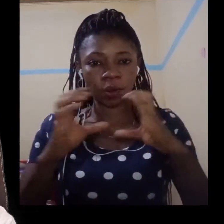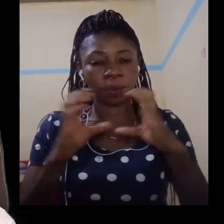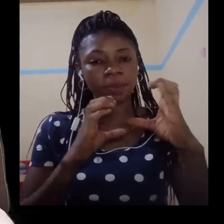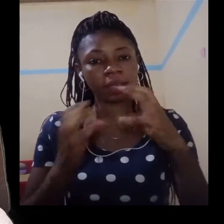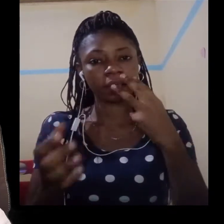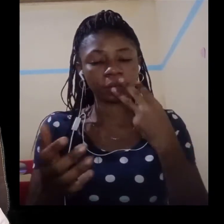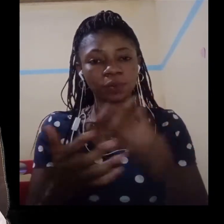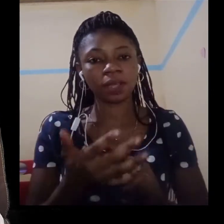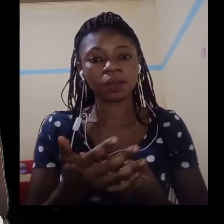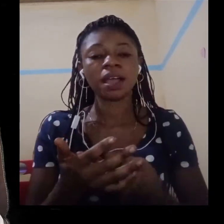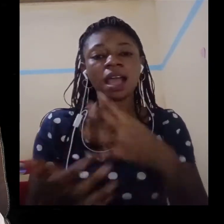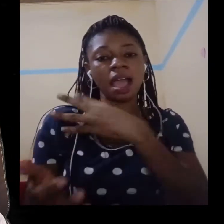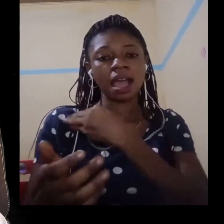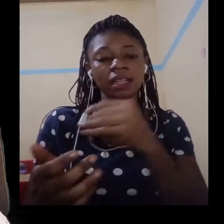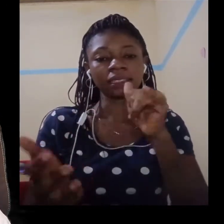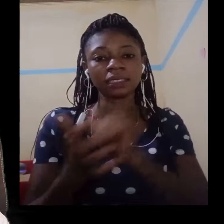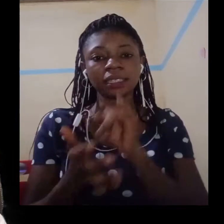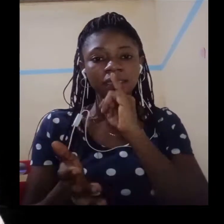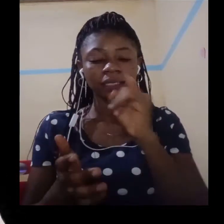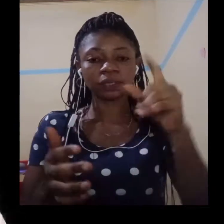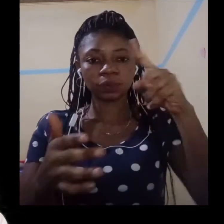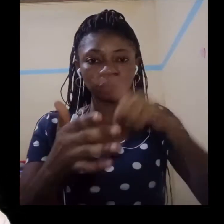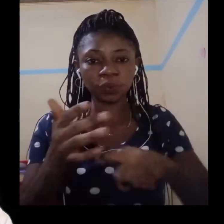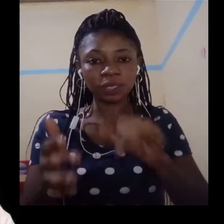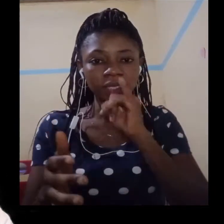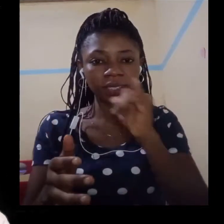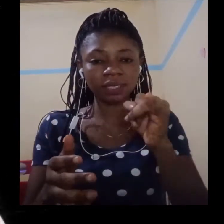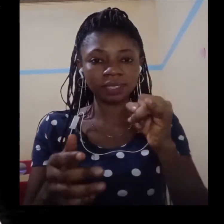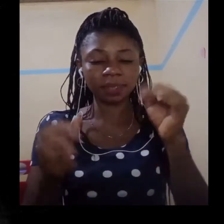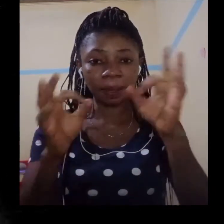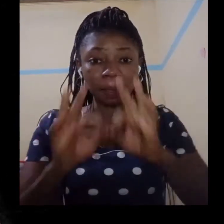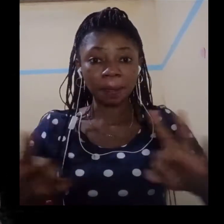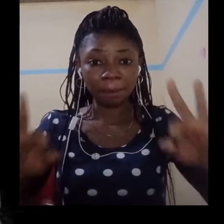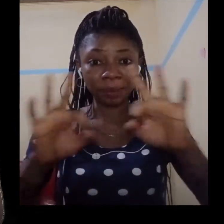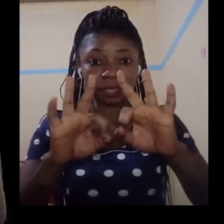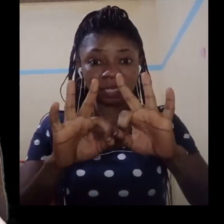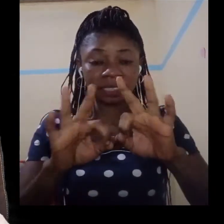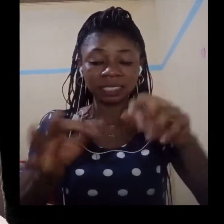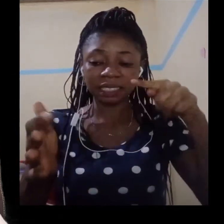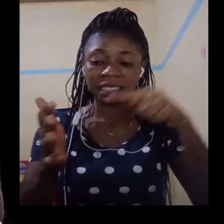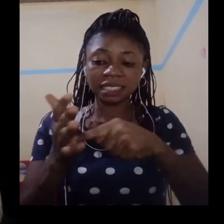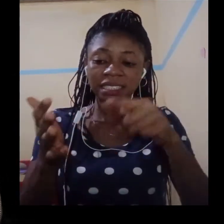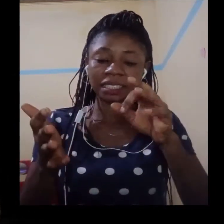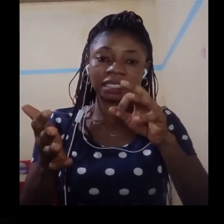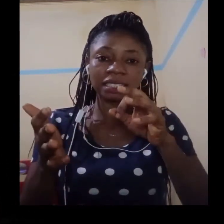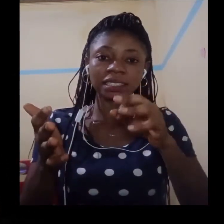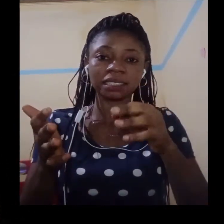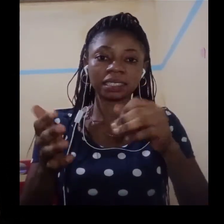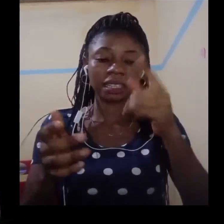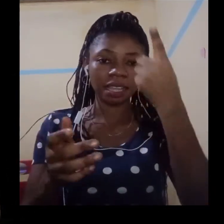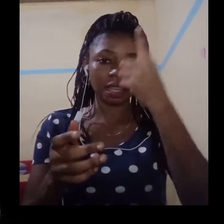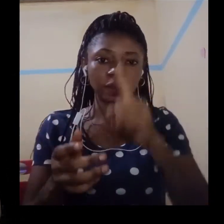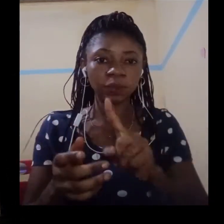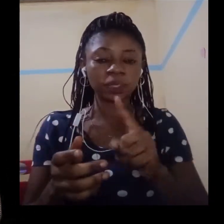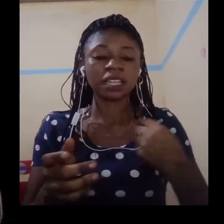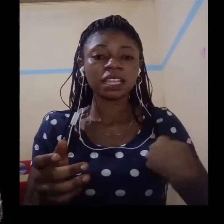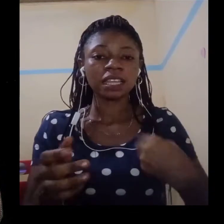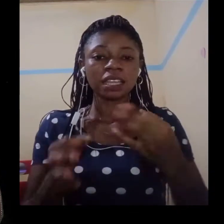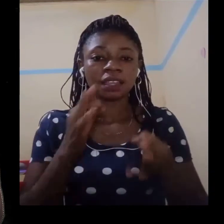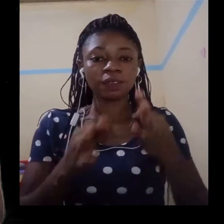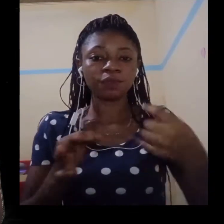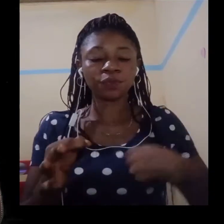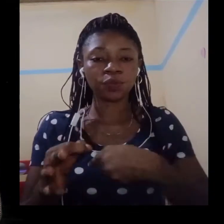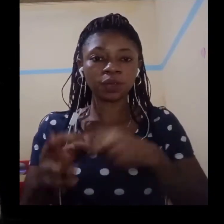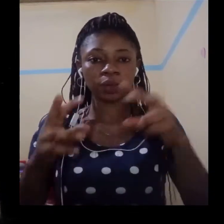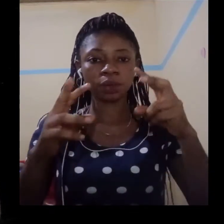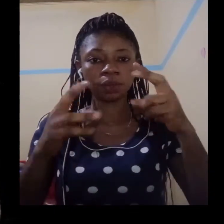on whatever angle a person wants to take it. You might want to take it based on the words or the